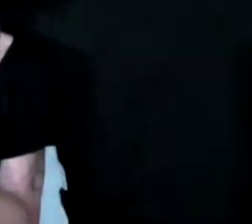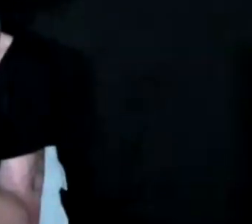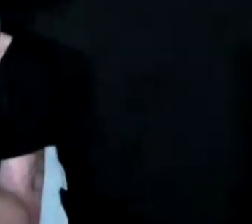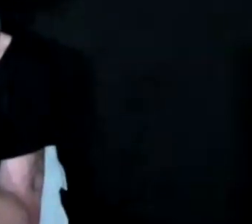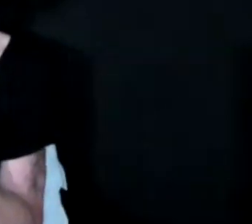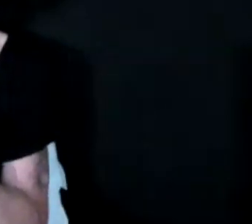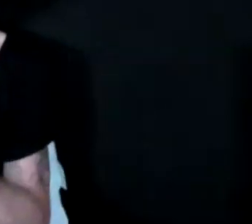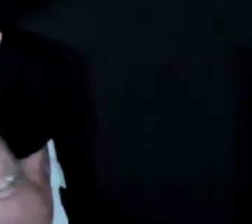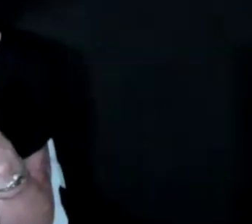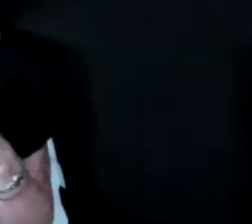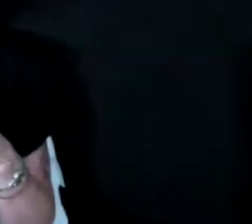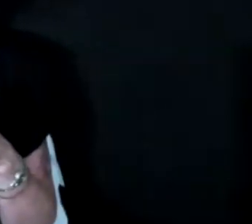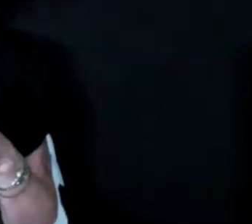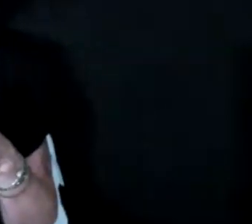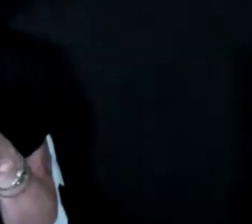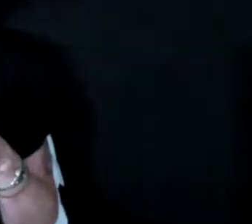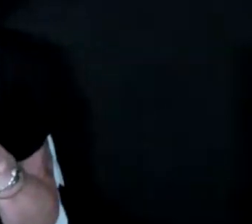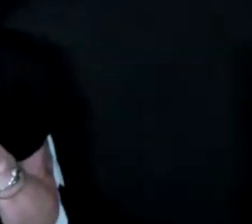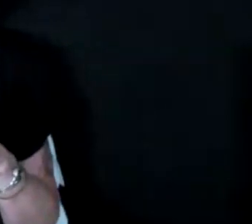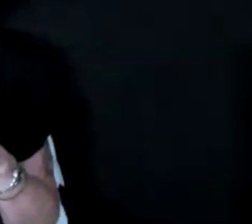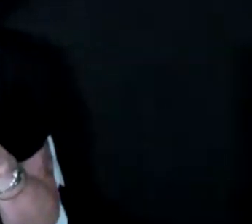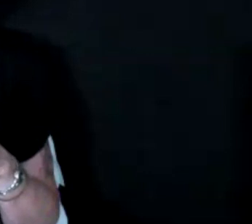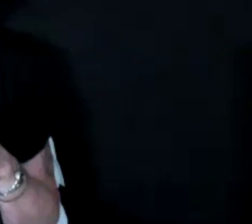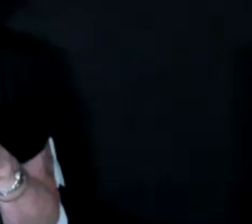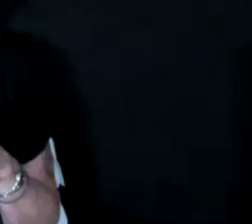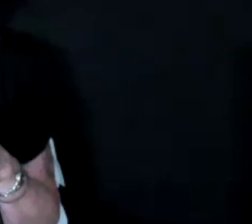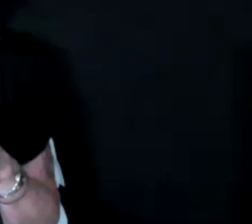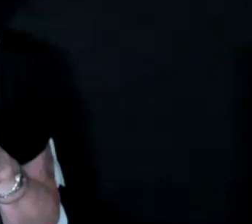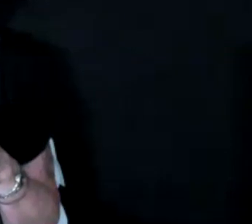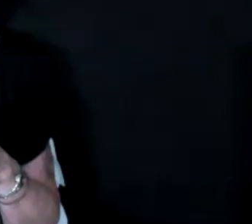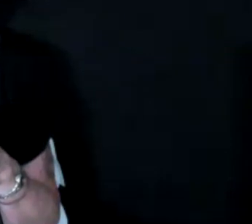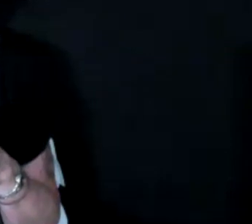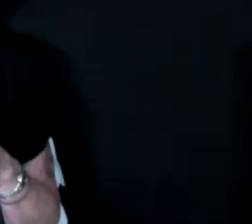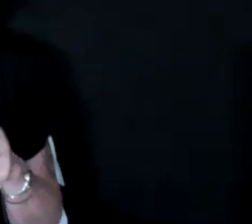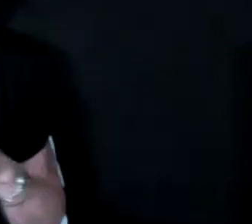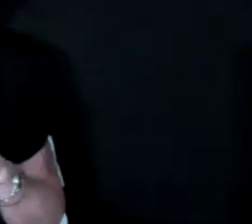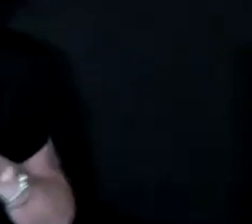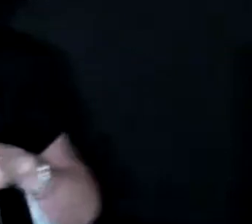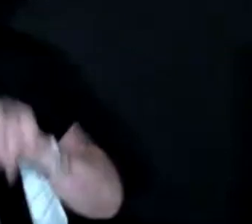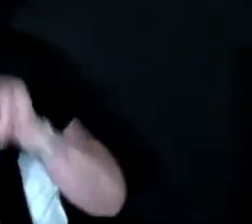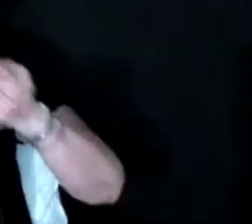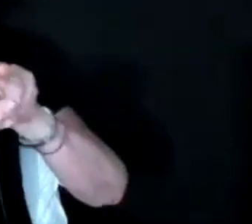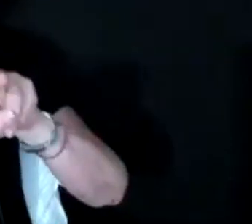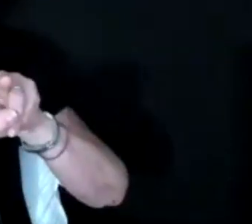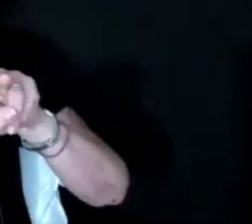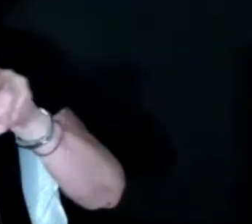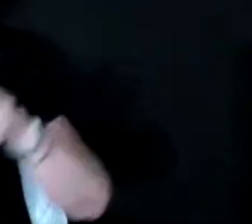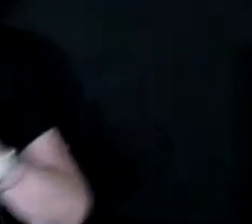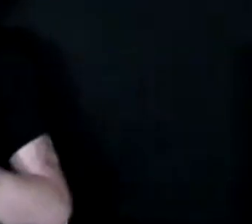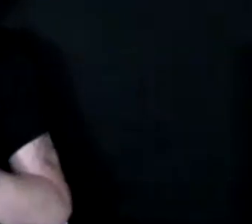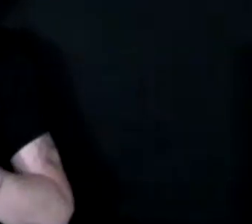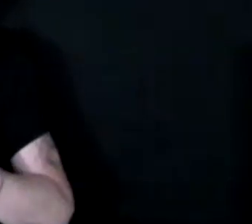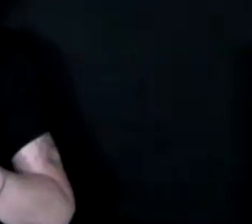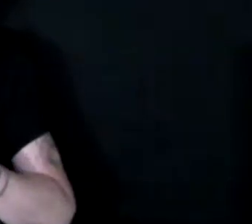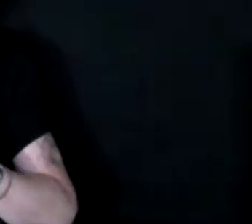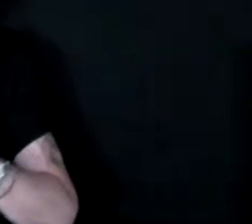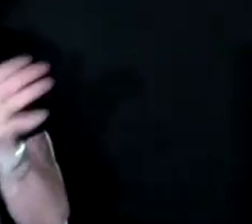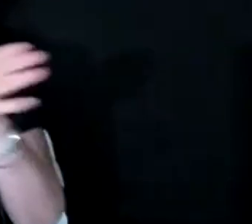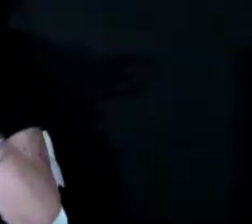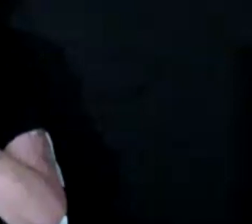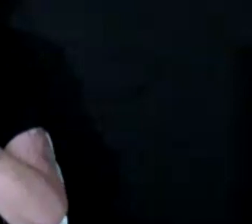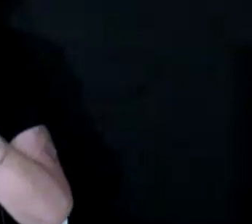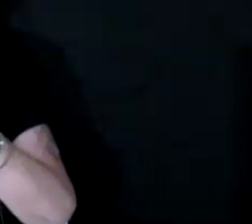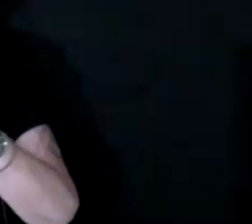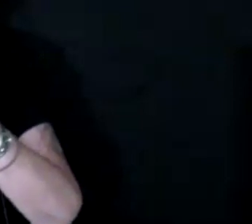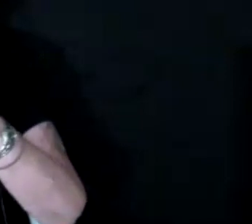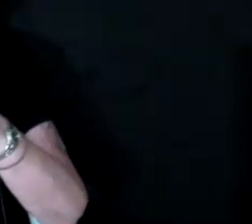but it's on the left side toolbar of the Danny plan. If you go down to the bottom of the left side. Yeah. Oh, you can't see this